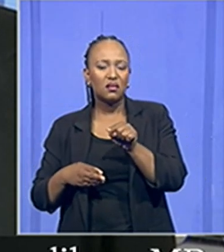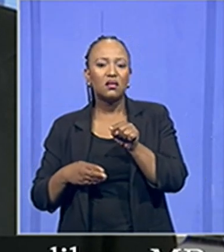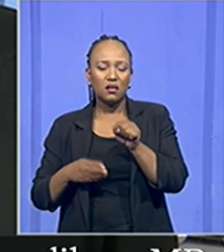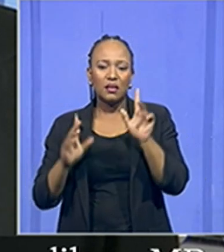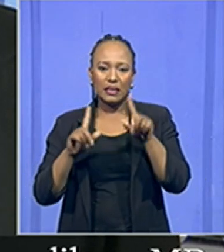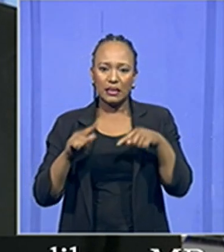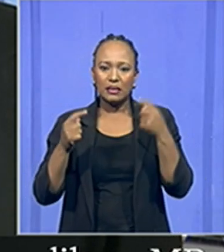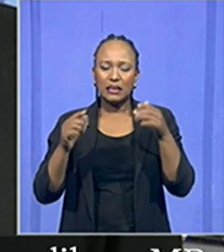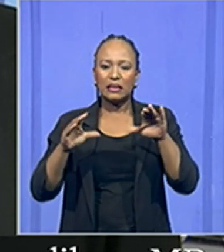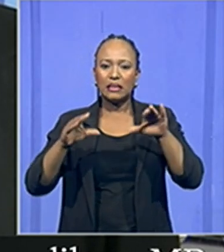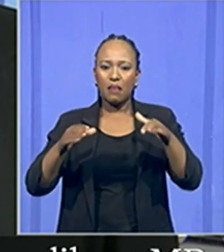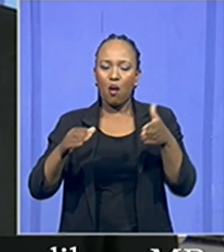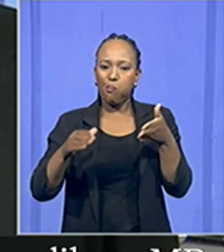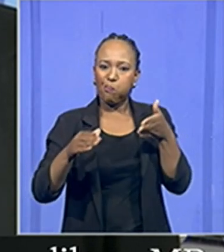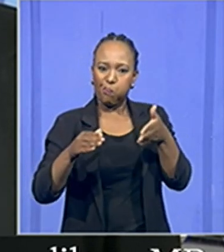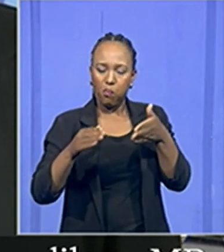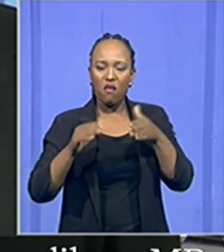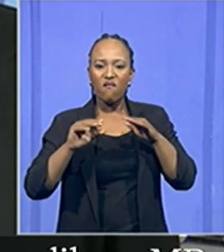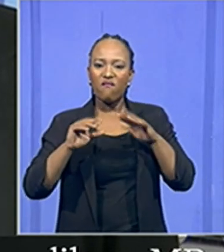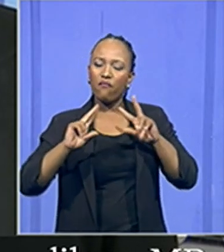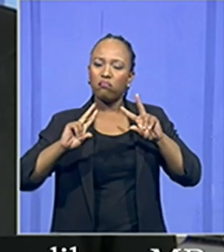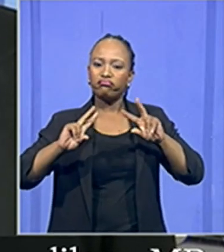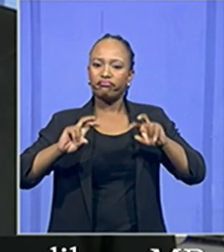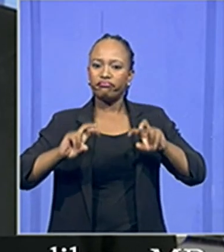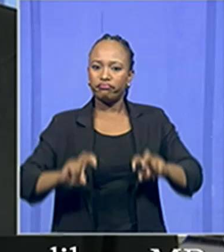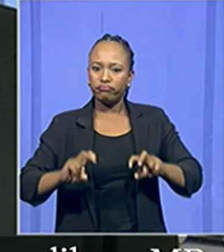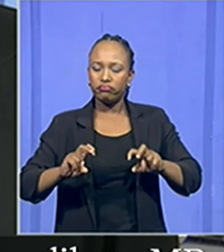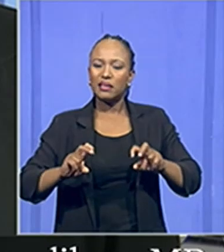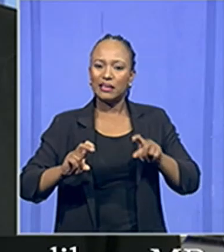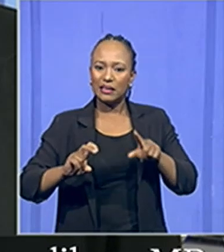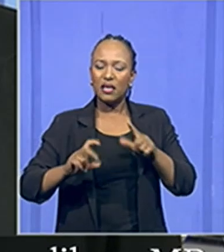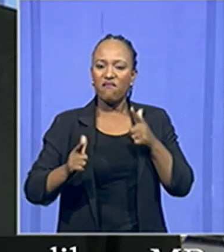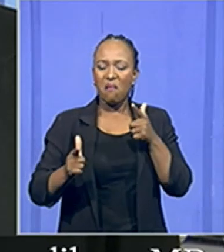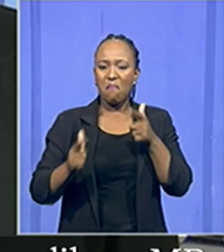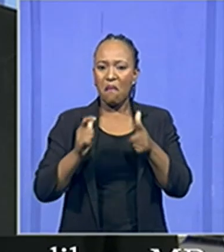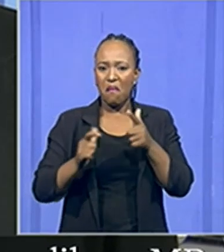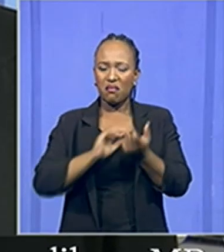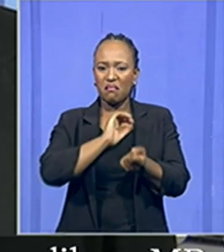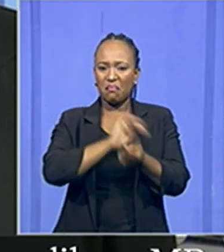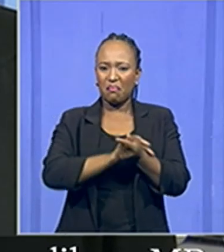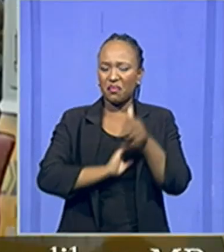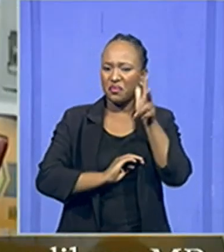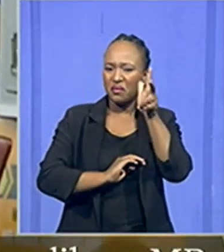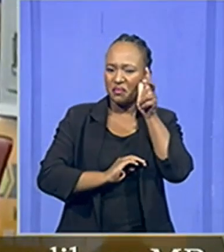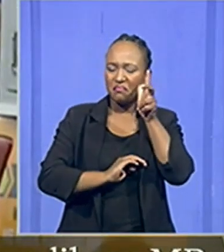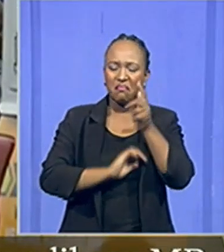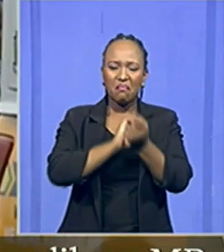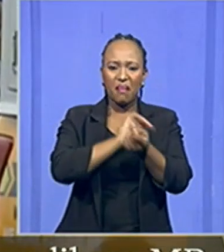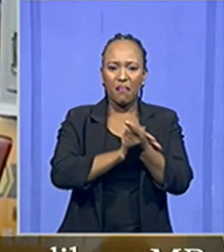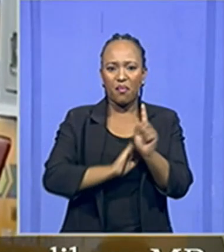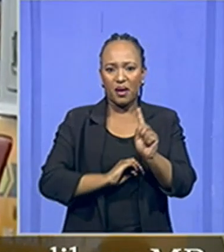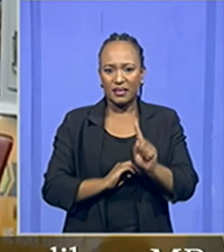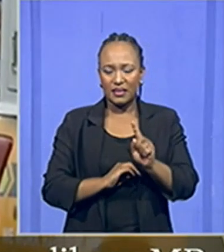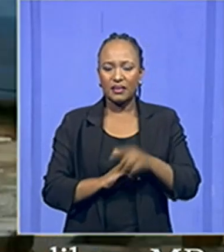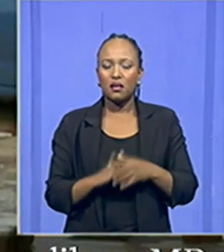assembled to investigate this incident with the hope to get the details of what has occurred. Ga bjale ga go